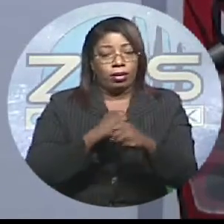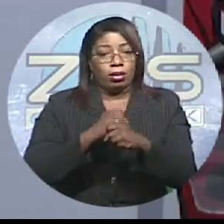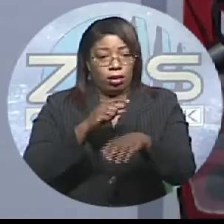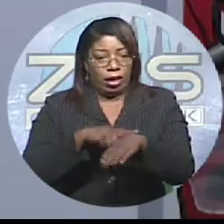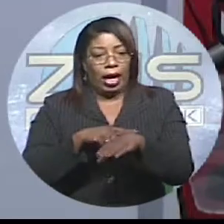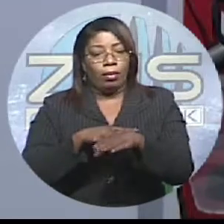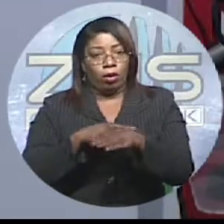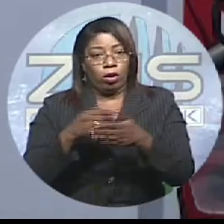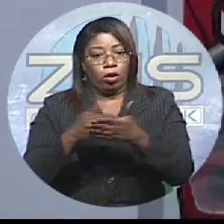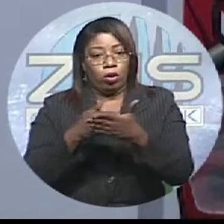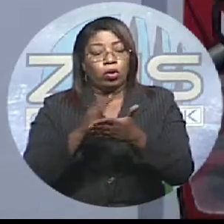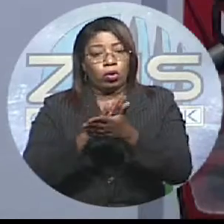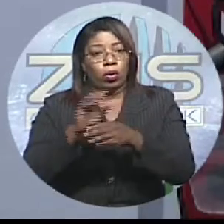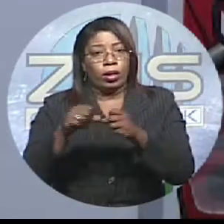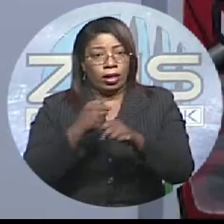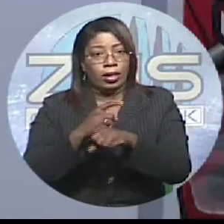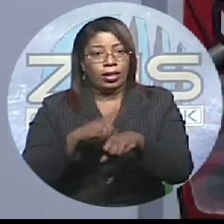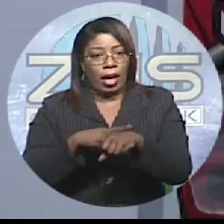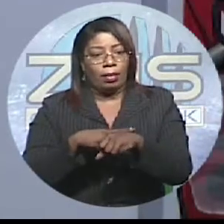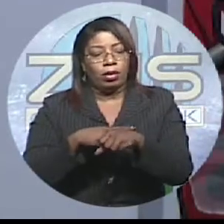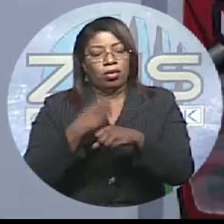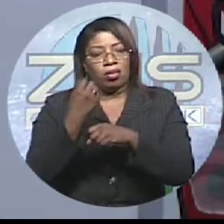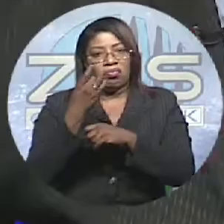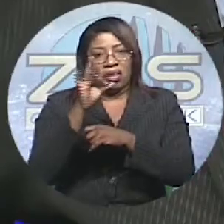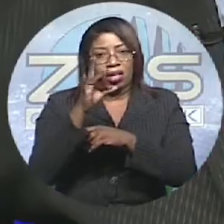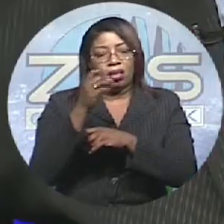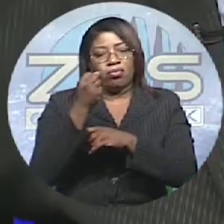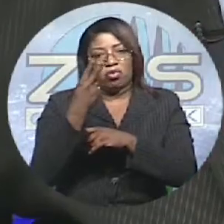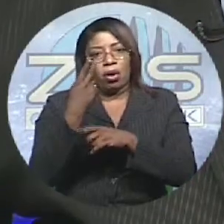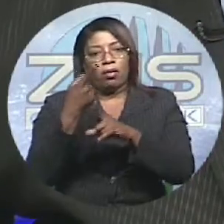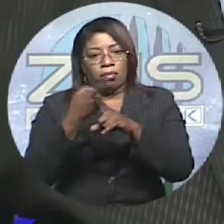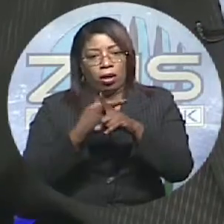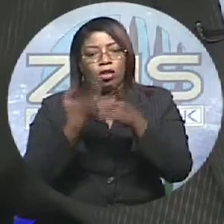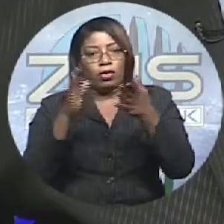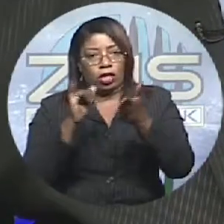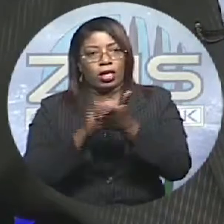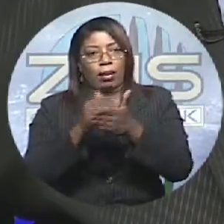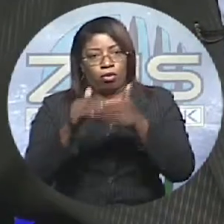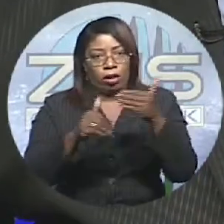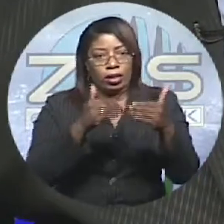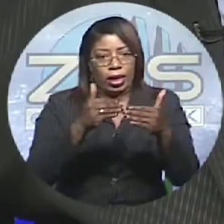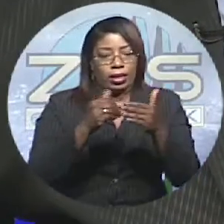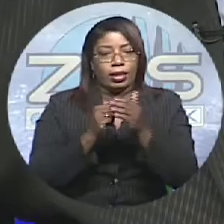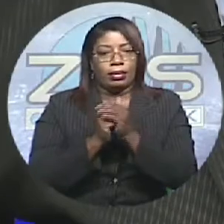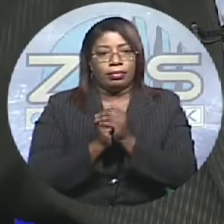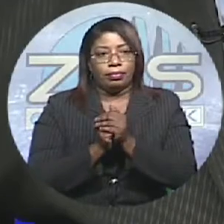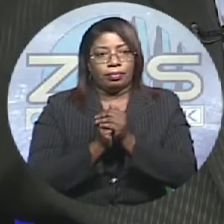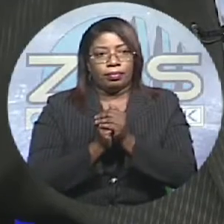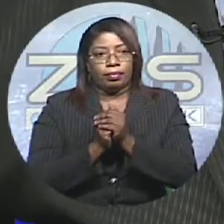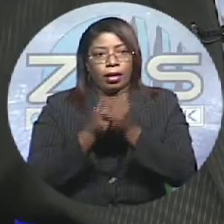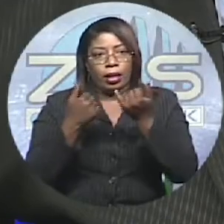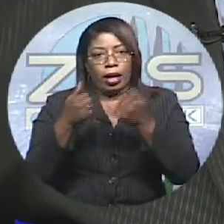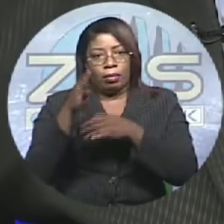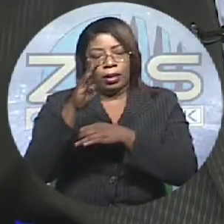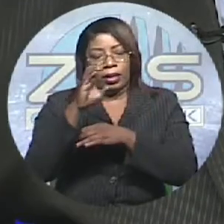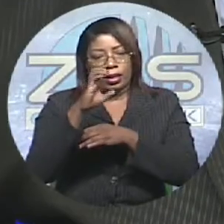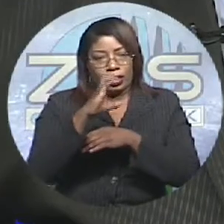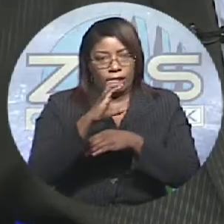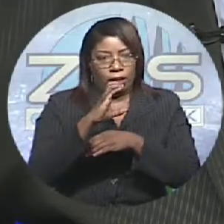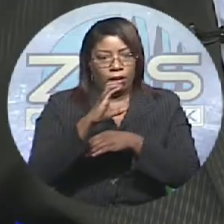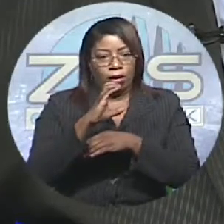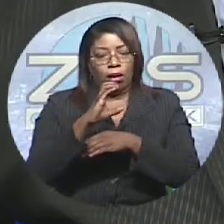12 and 18 months to complete that process. One thing that can be expected as the Bahamas Electricity Corporation makes